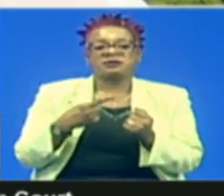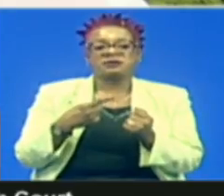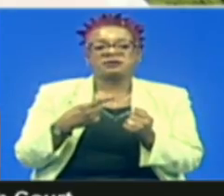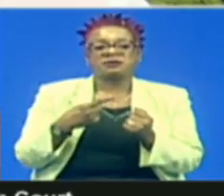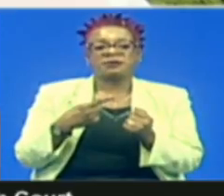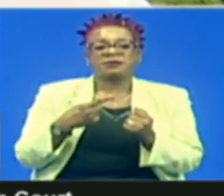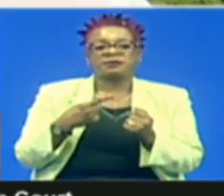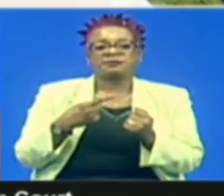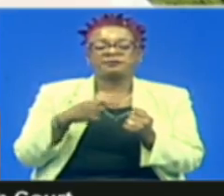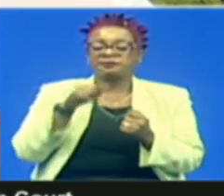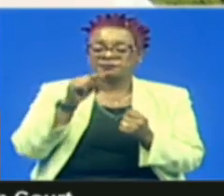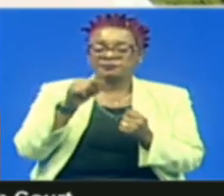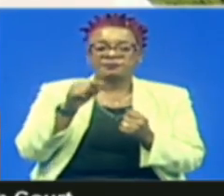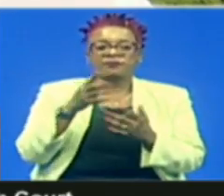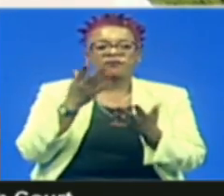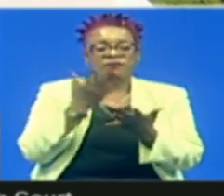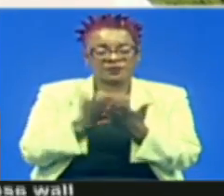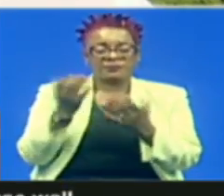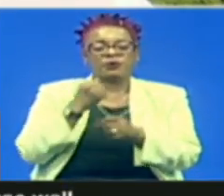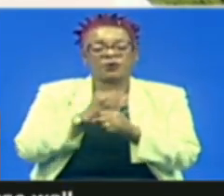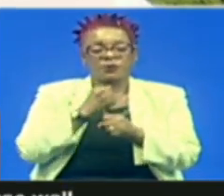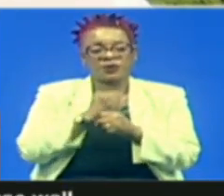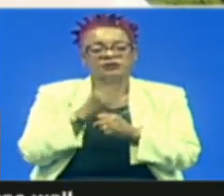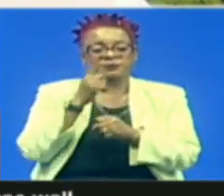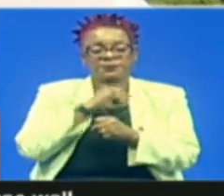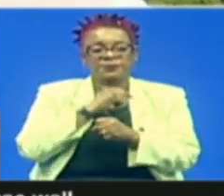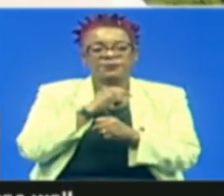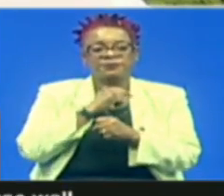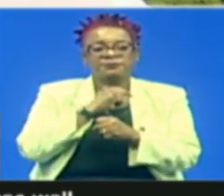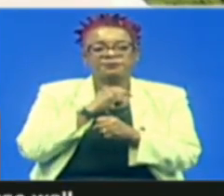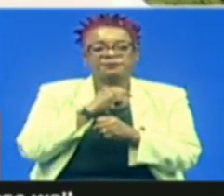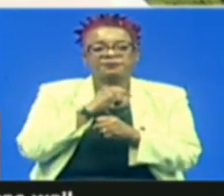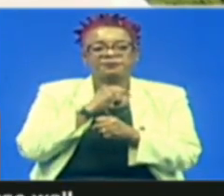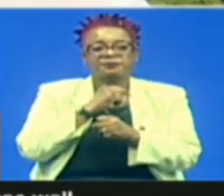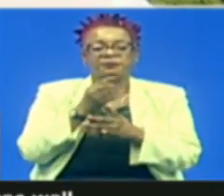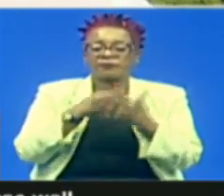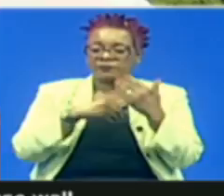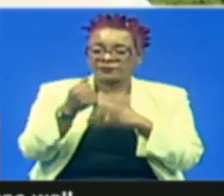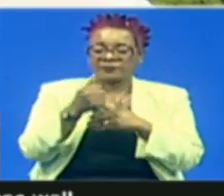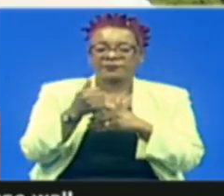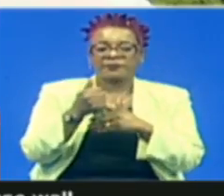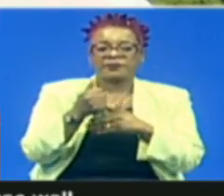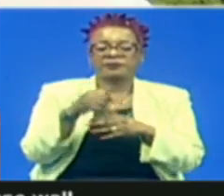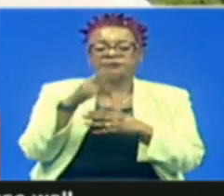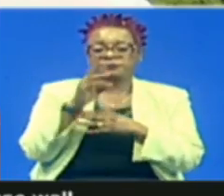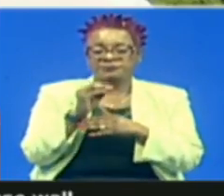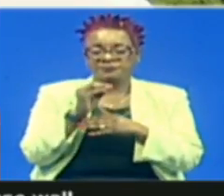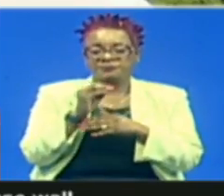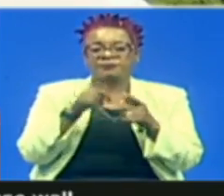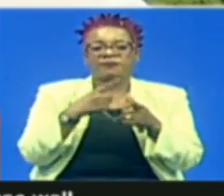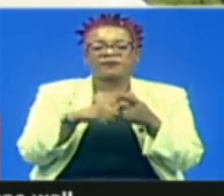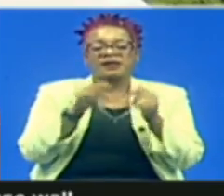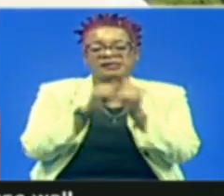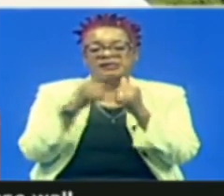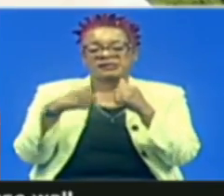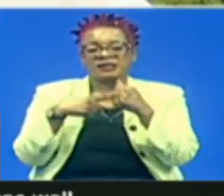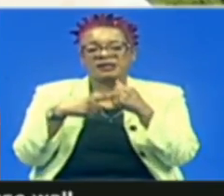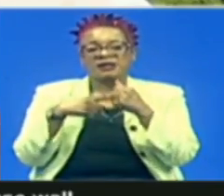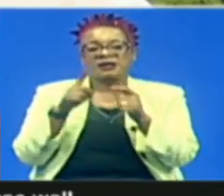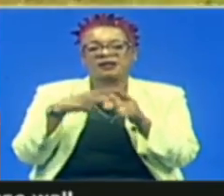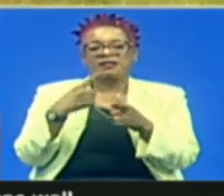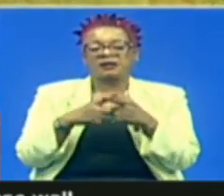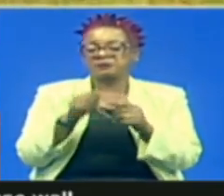50-something days zenye tulifanya kazi. Walitulipa 20K, then 16,000, alafu ikafika hapo